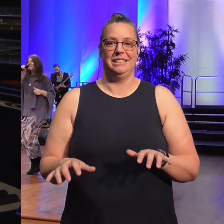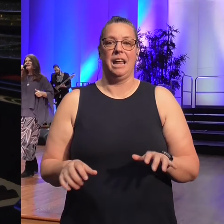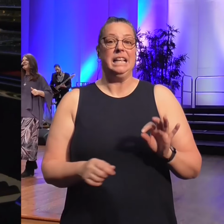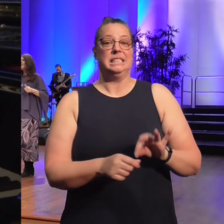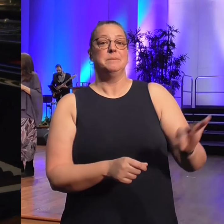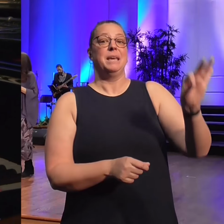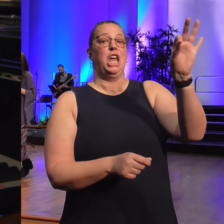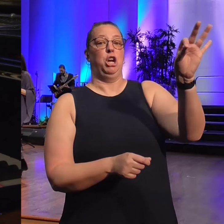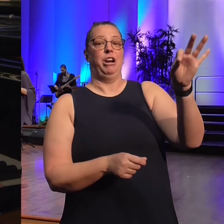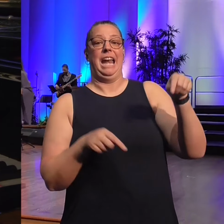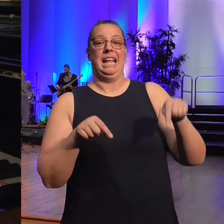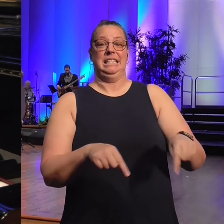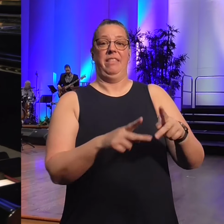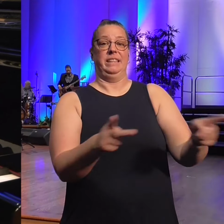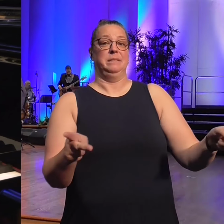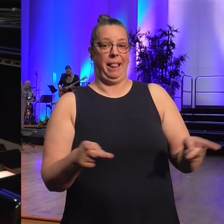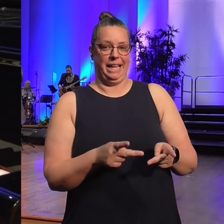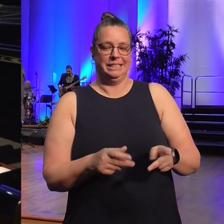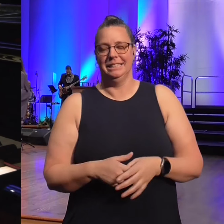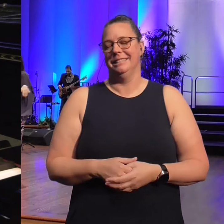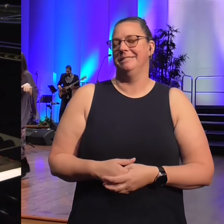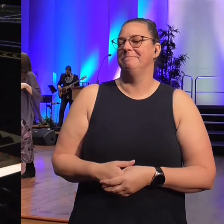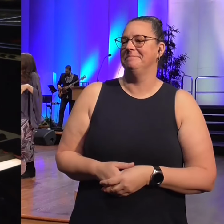Spirit is in this place.